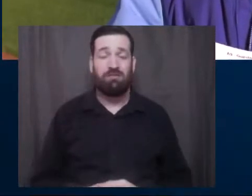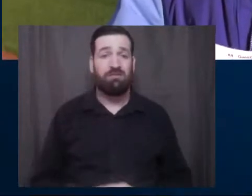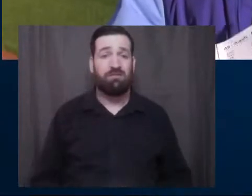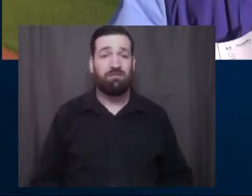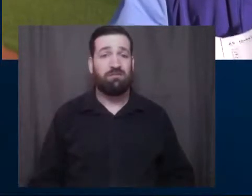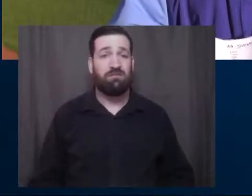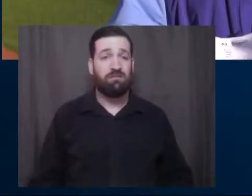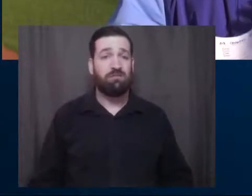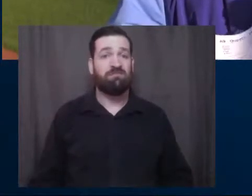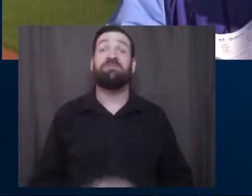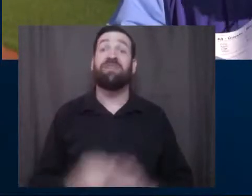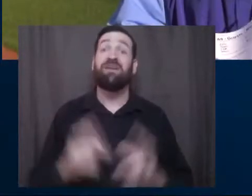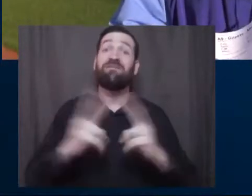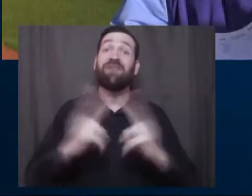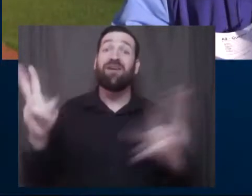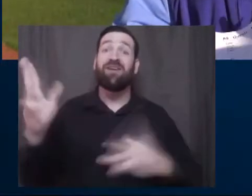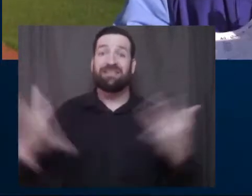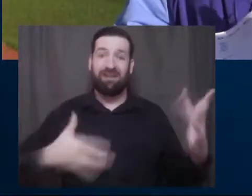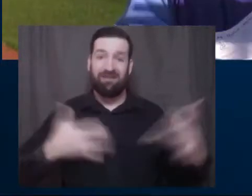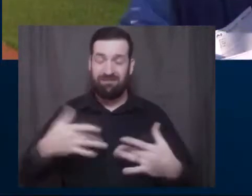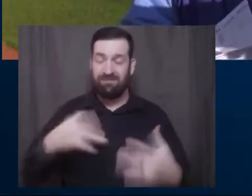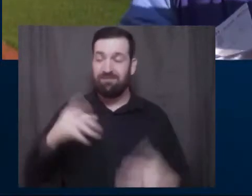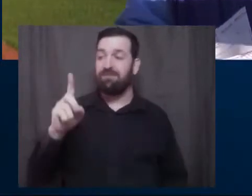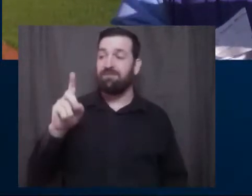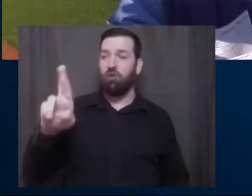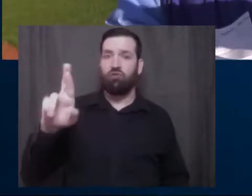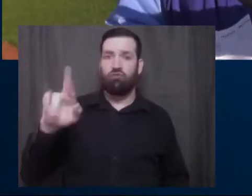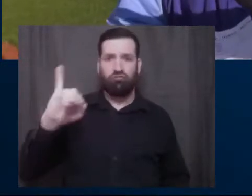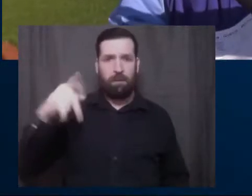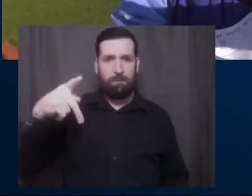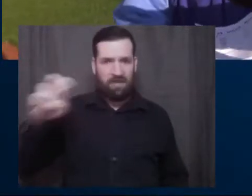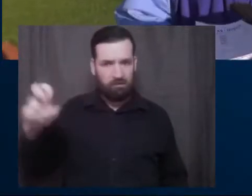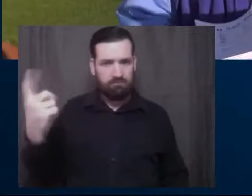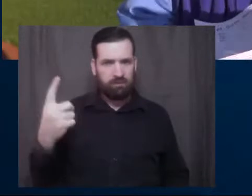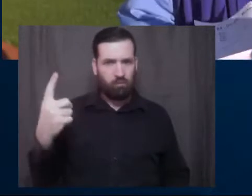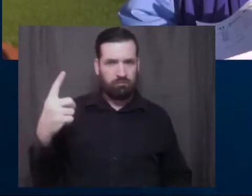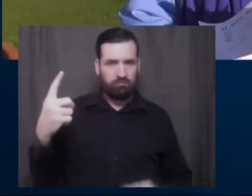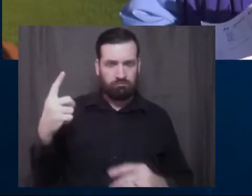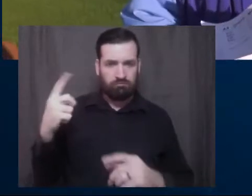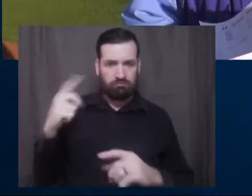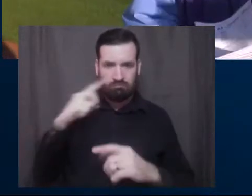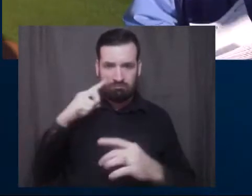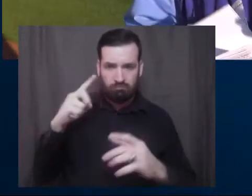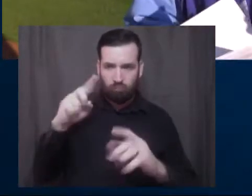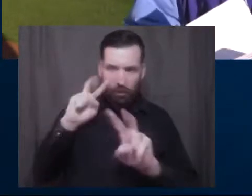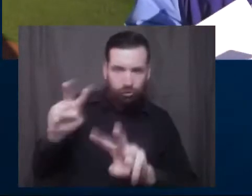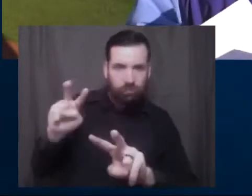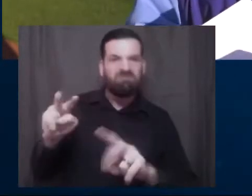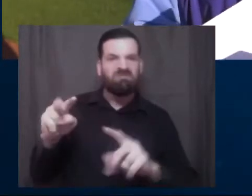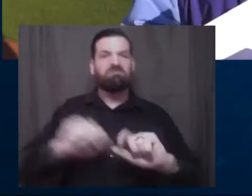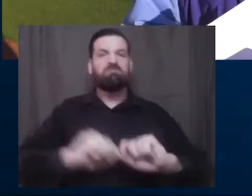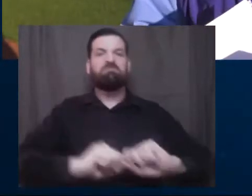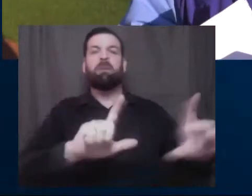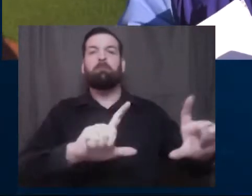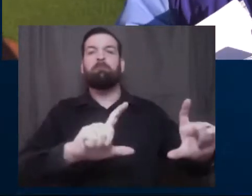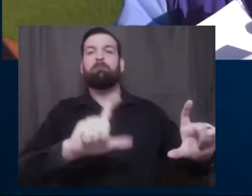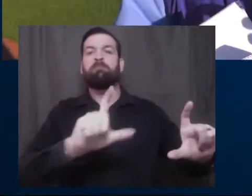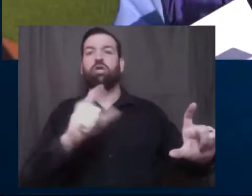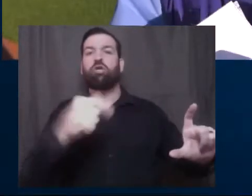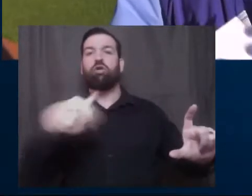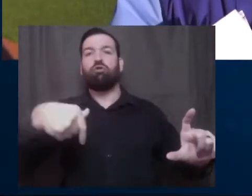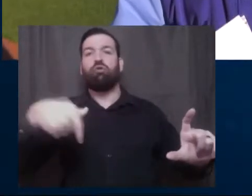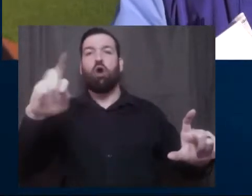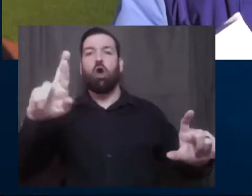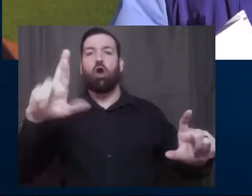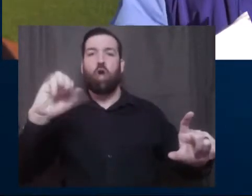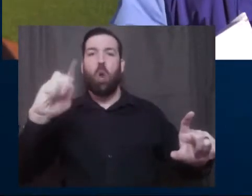Very exciting. Dr. Ripley, if somebody's watching, first of all, we're going to put up a QR code so that they can get some more information. But if there's someone watching, what might